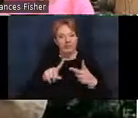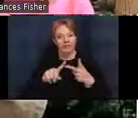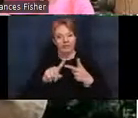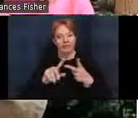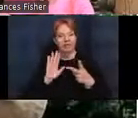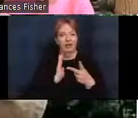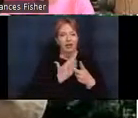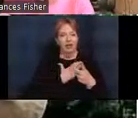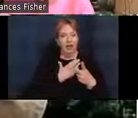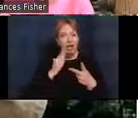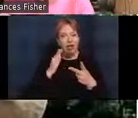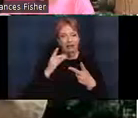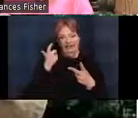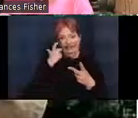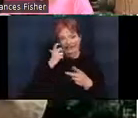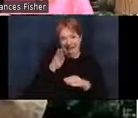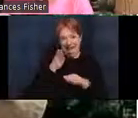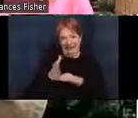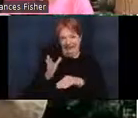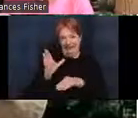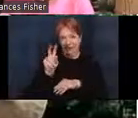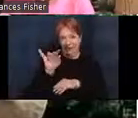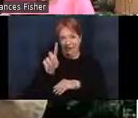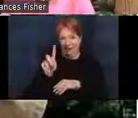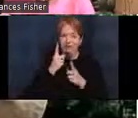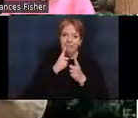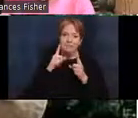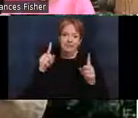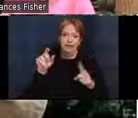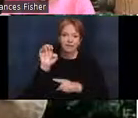just post-COVID that was so successful this year.